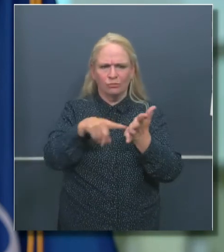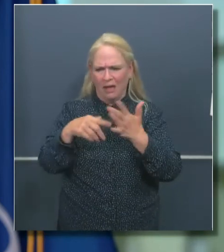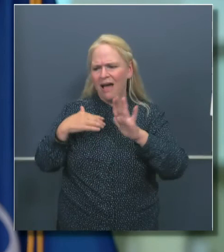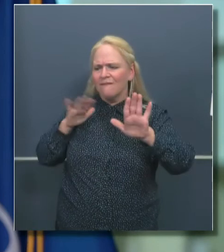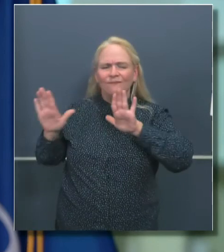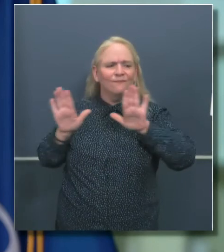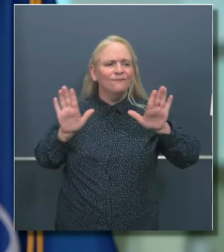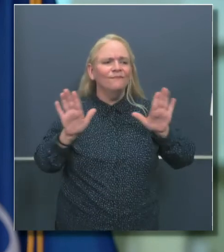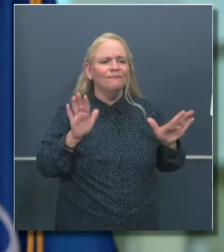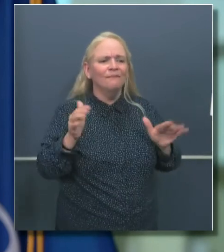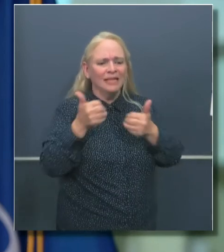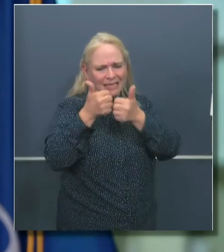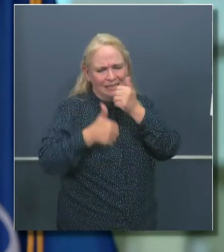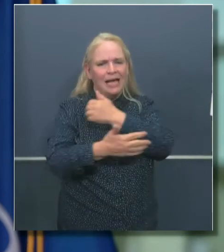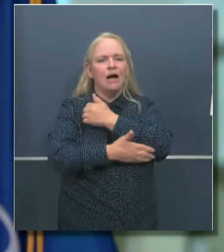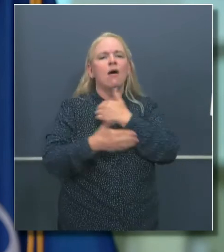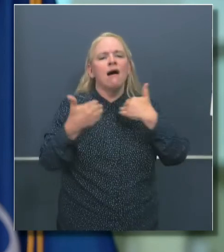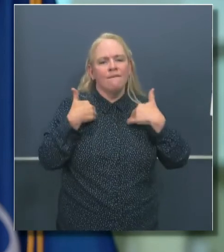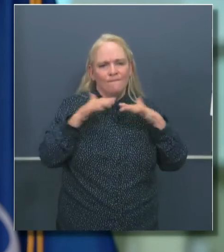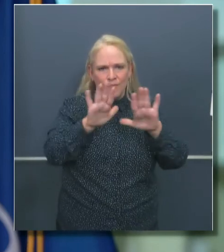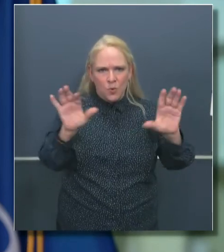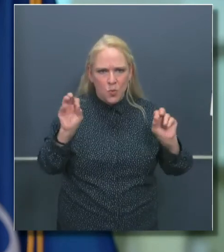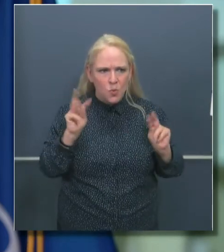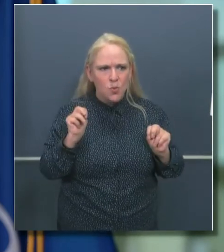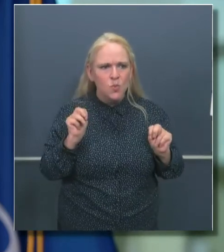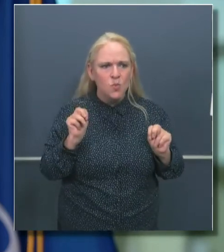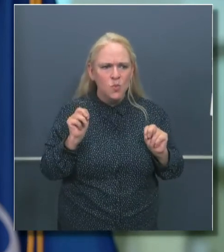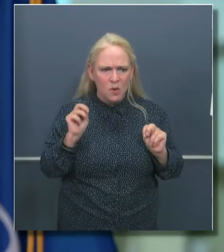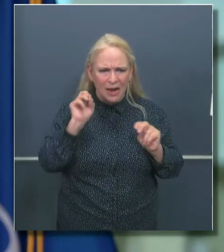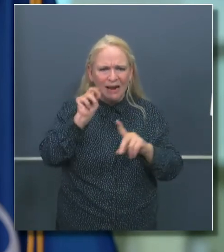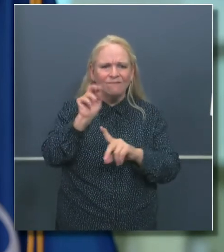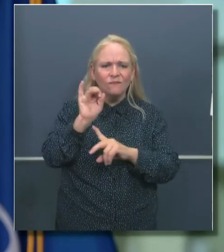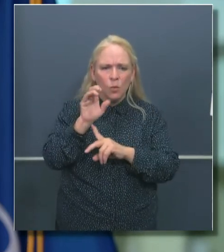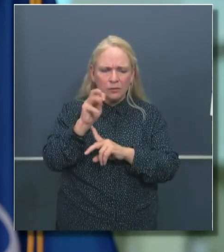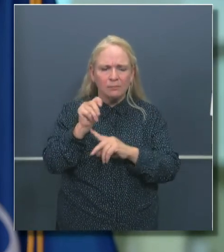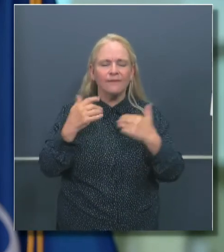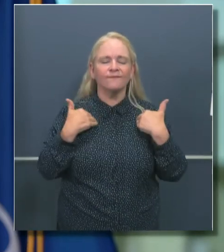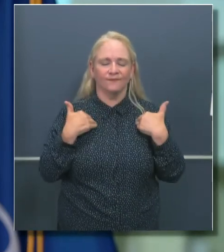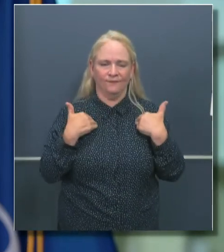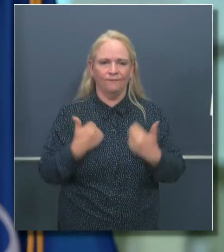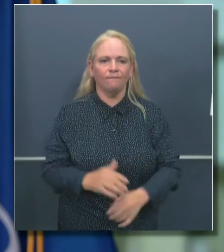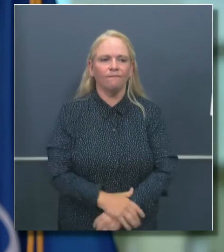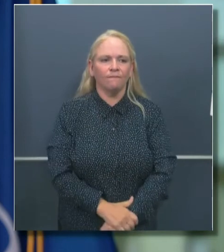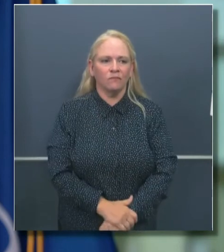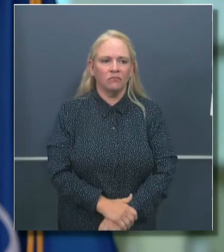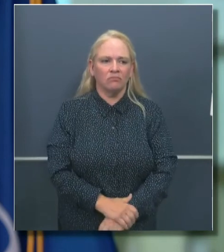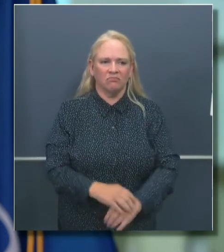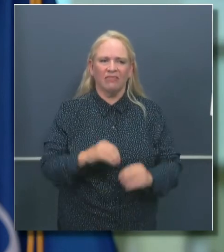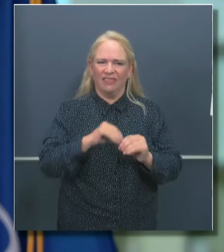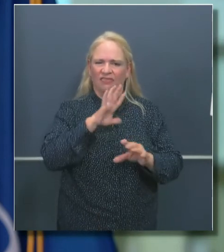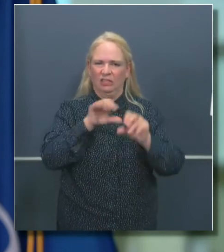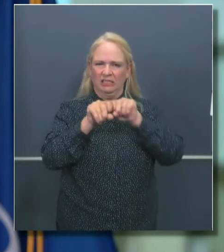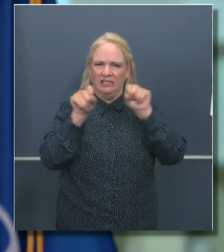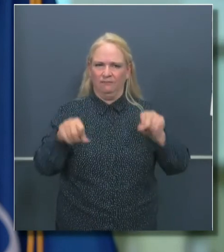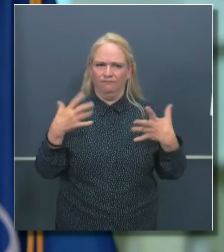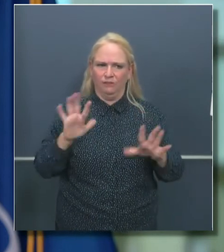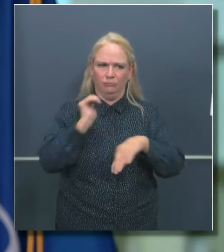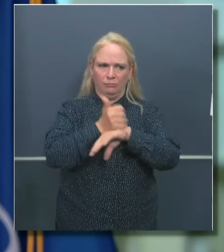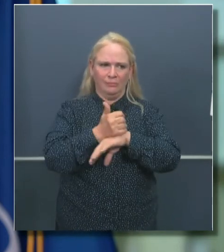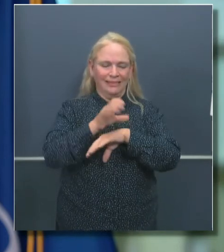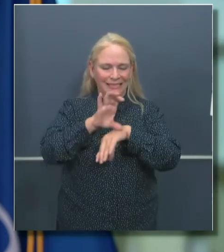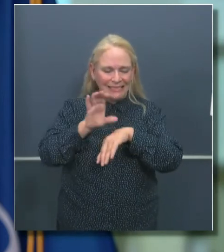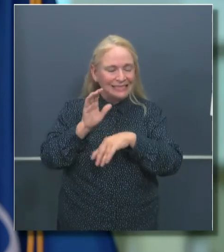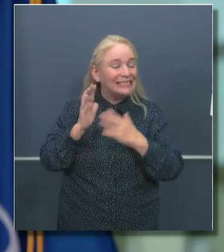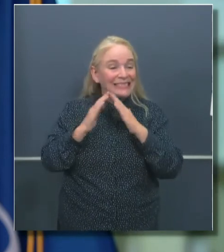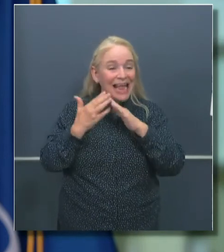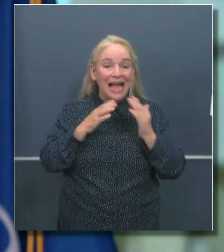consternation, critique, and concern. Many of the enforcement mechanisms that reside within cities reside within city councils,